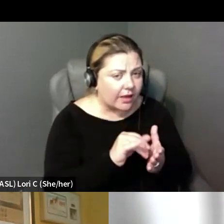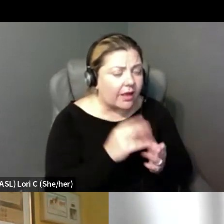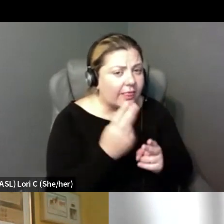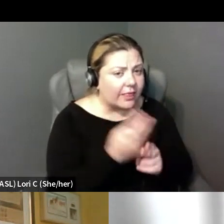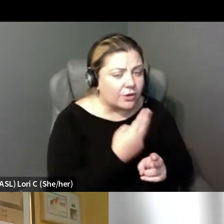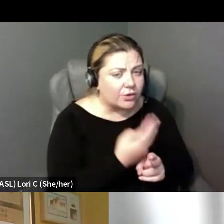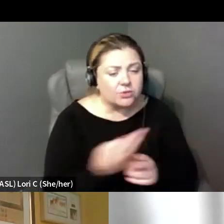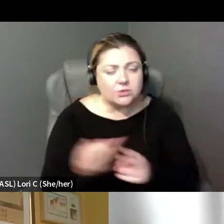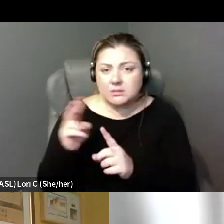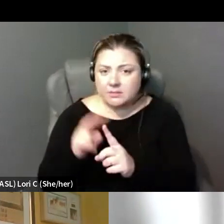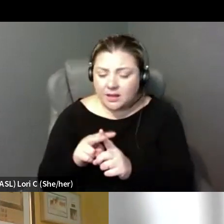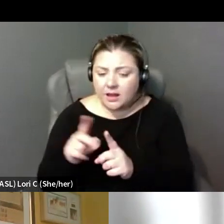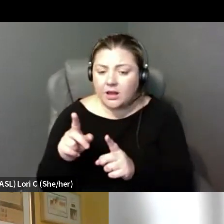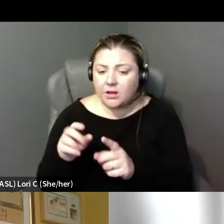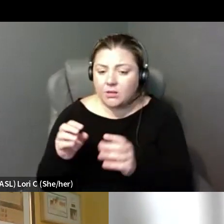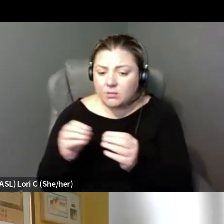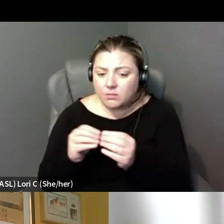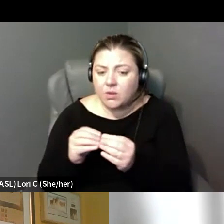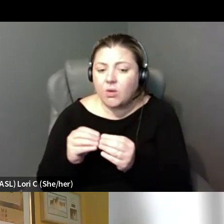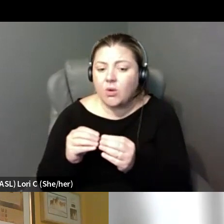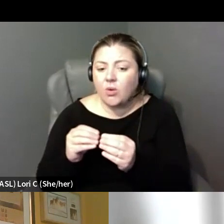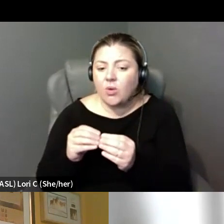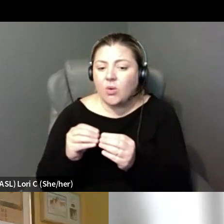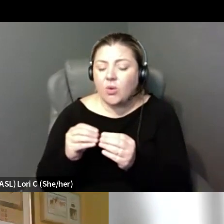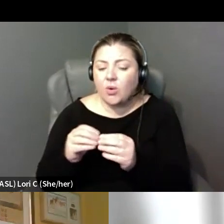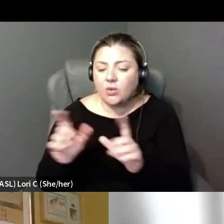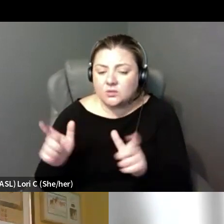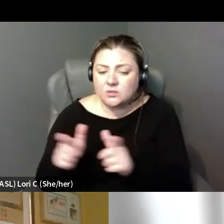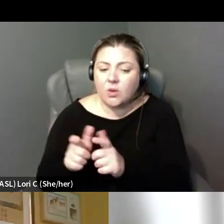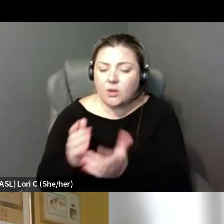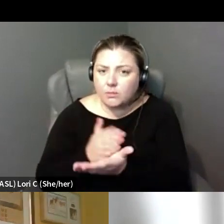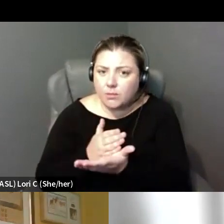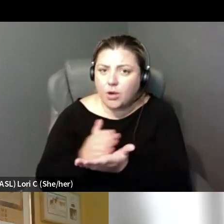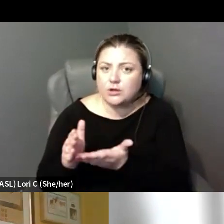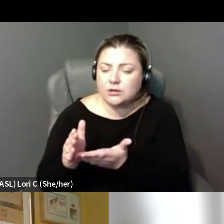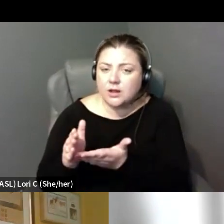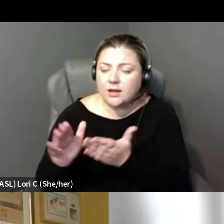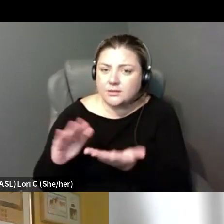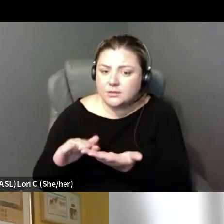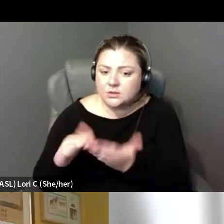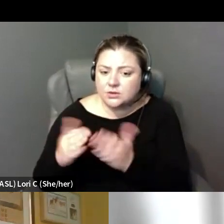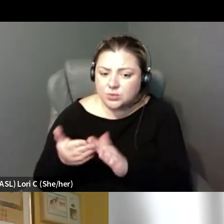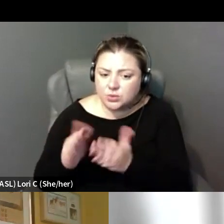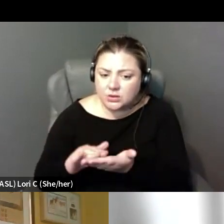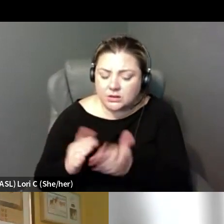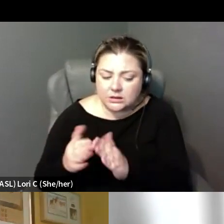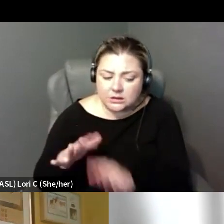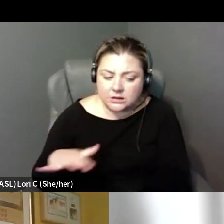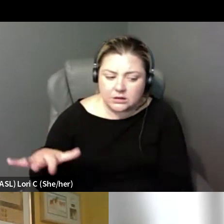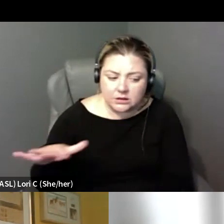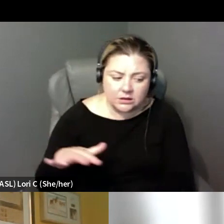makes that sustenance to apply into communities which are